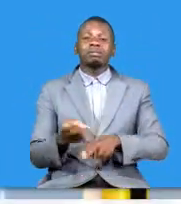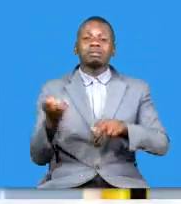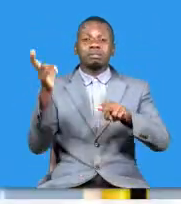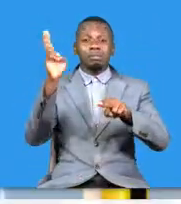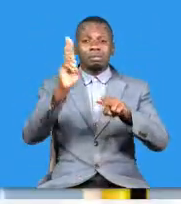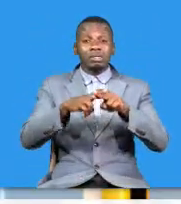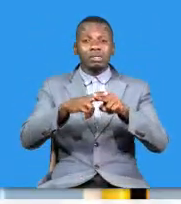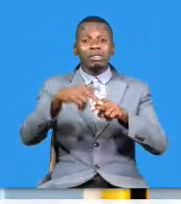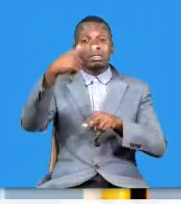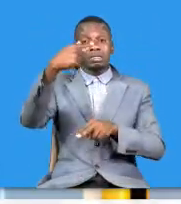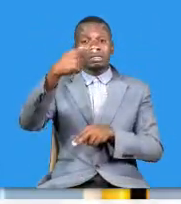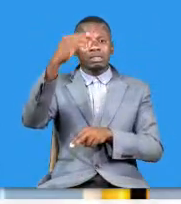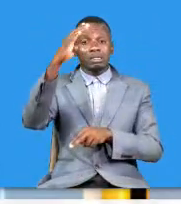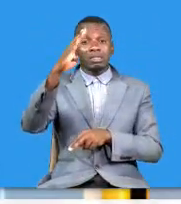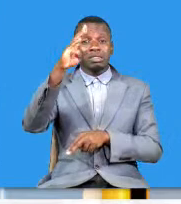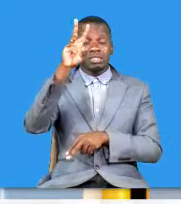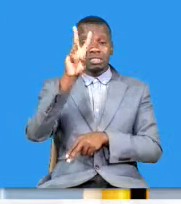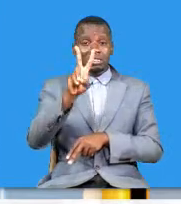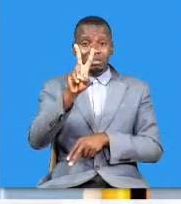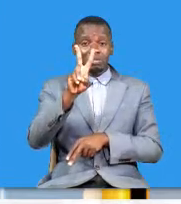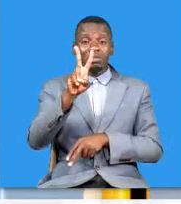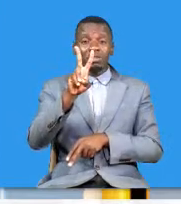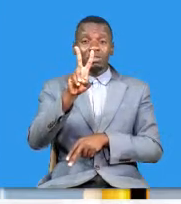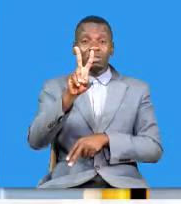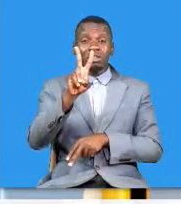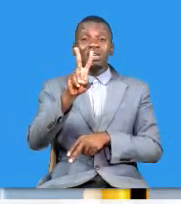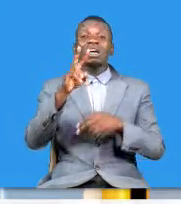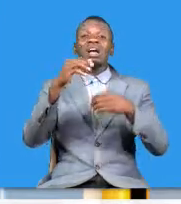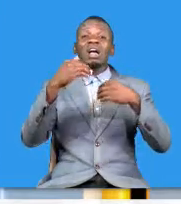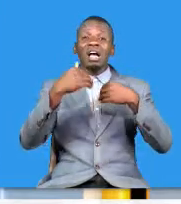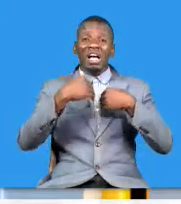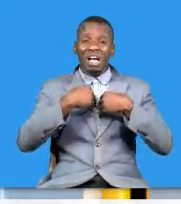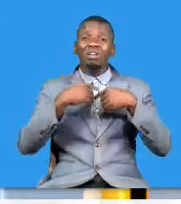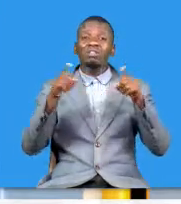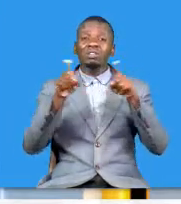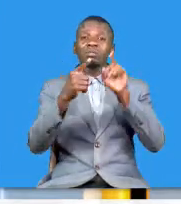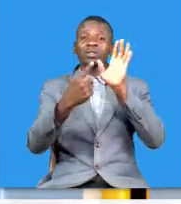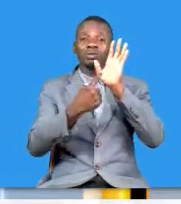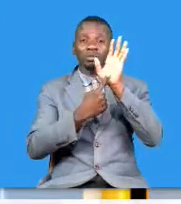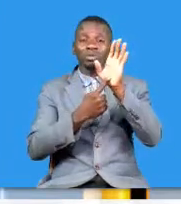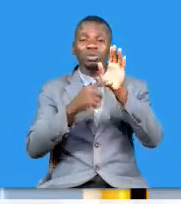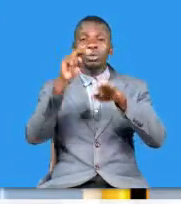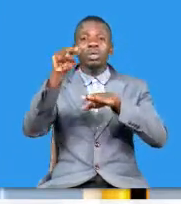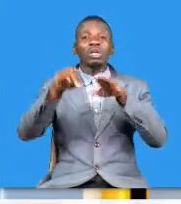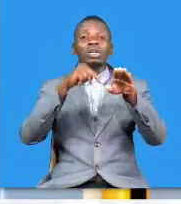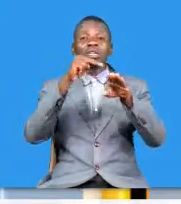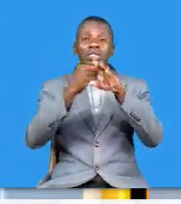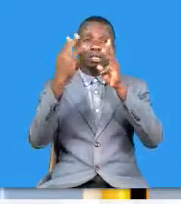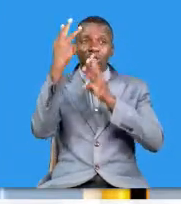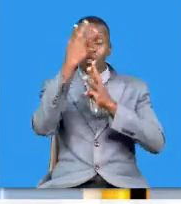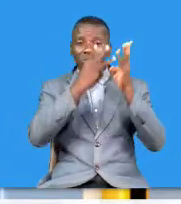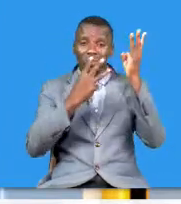in gender-based violence cases have been described as a national concern.